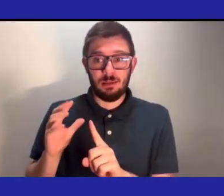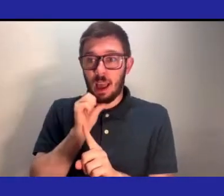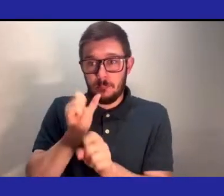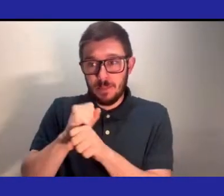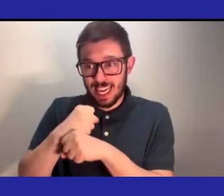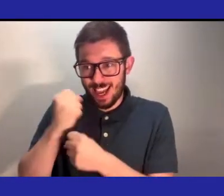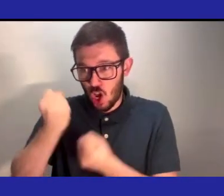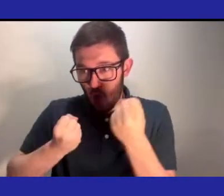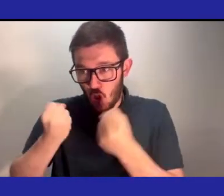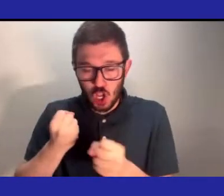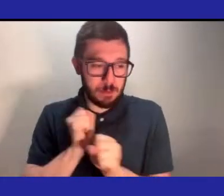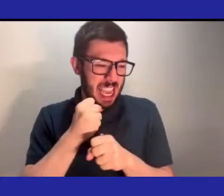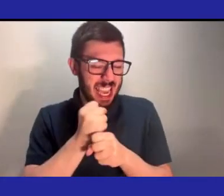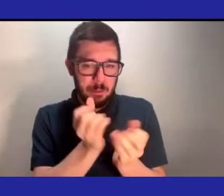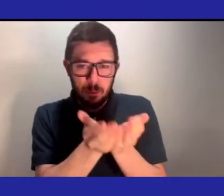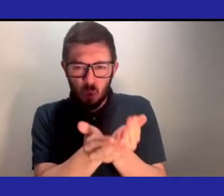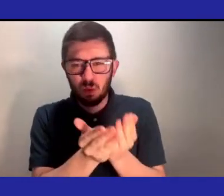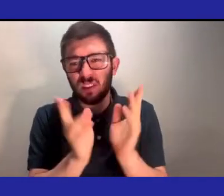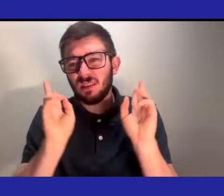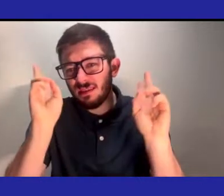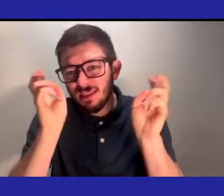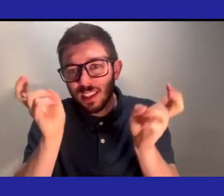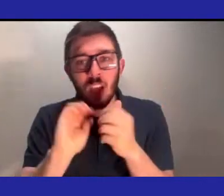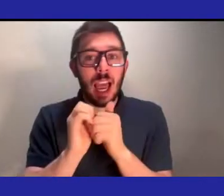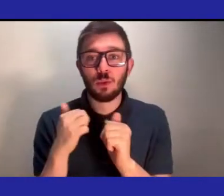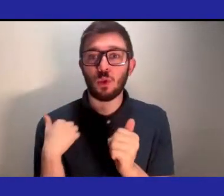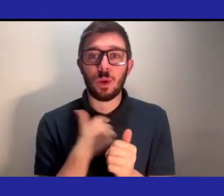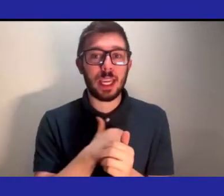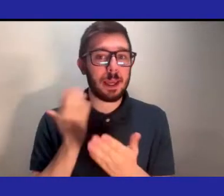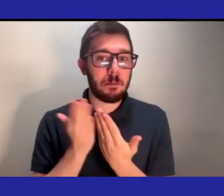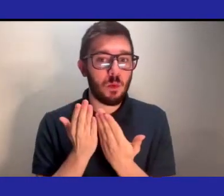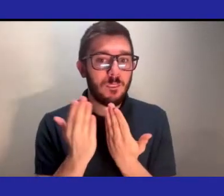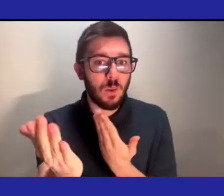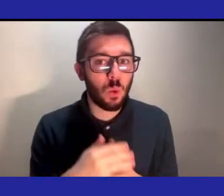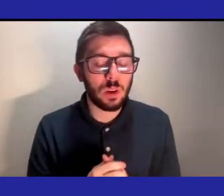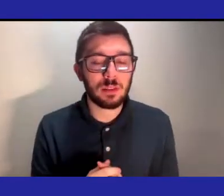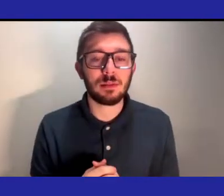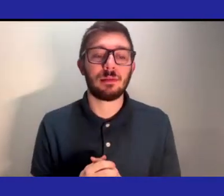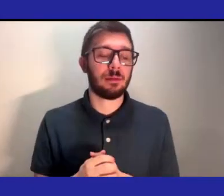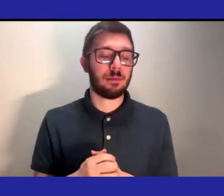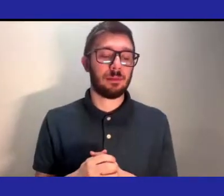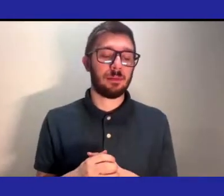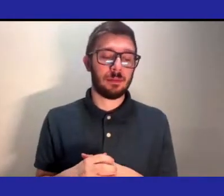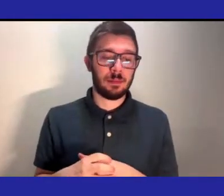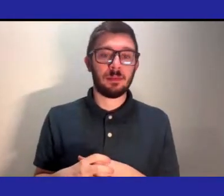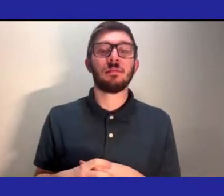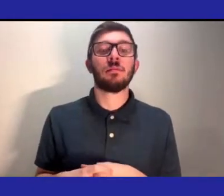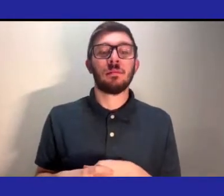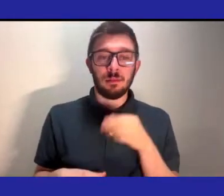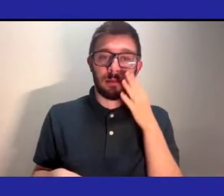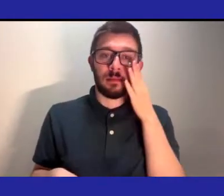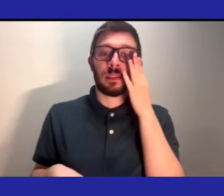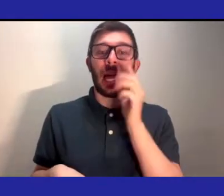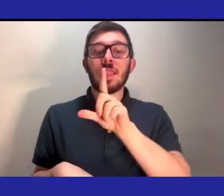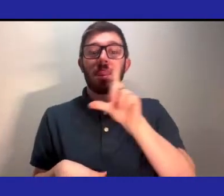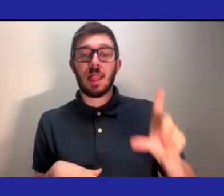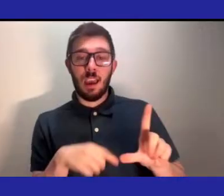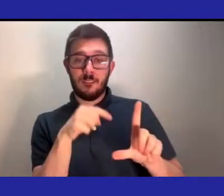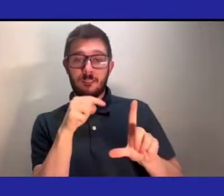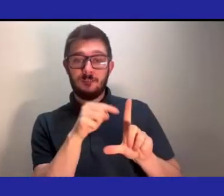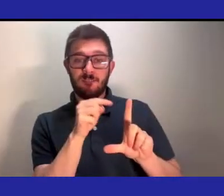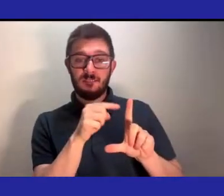do we decide to now move forward? So next slide, please. So what we did on the left was representative of when we took